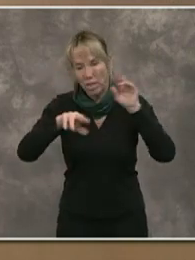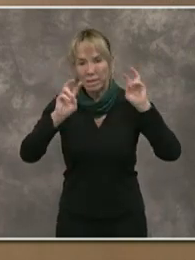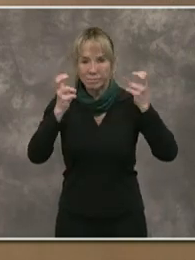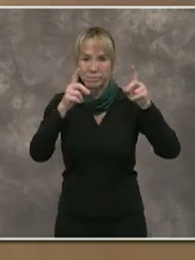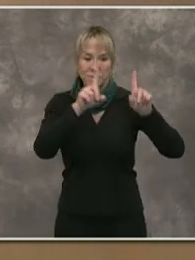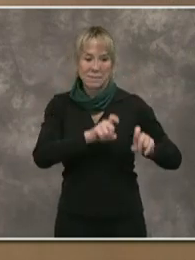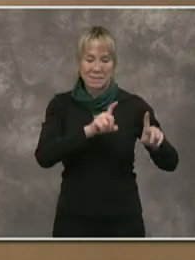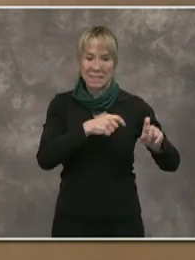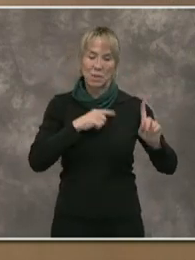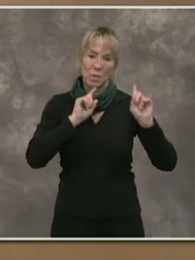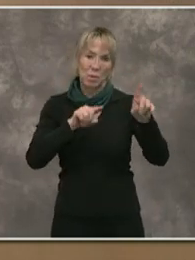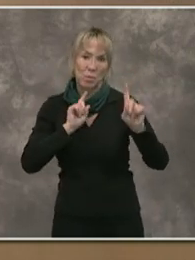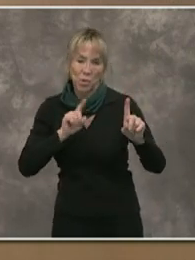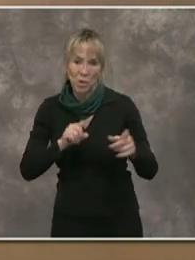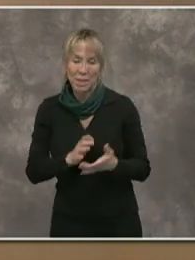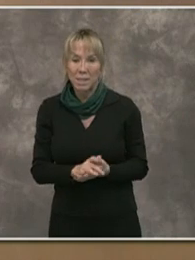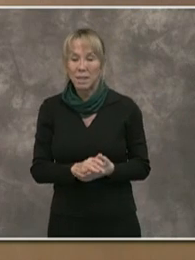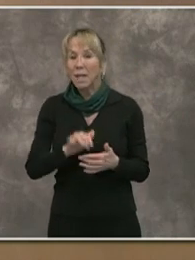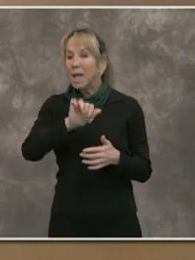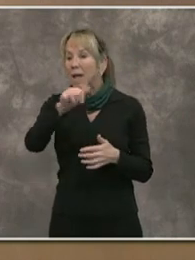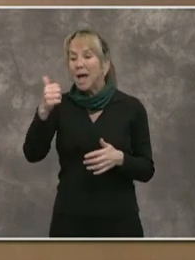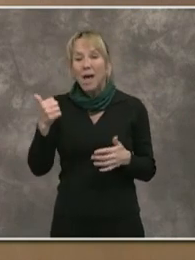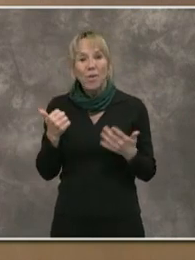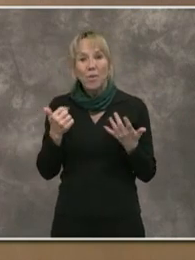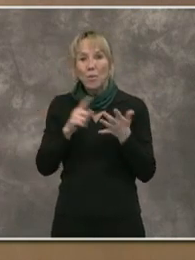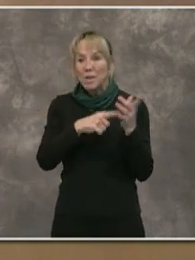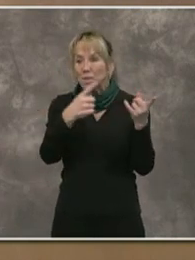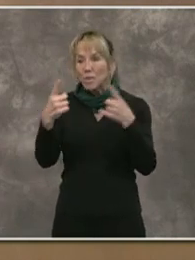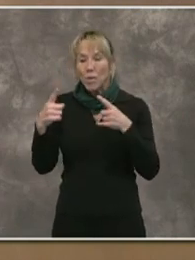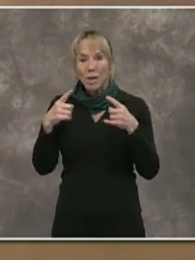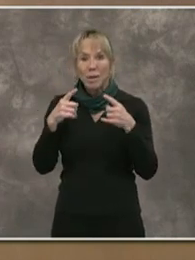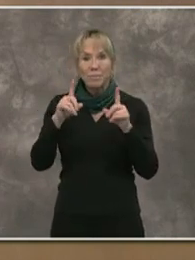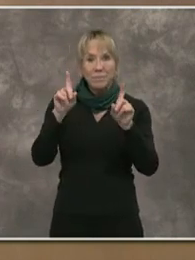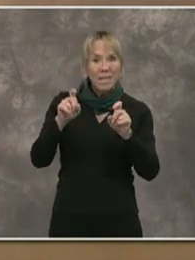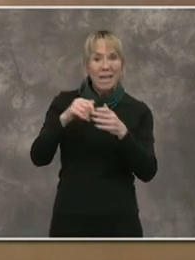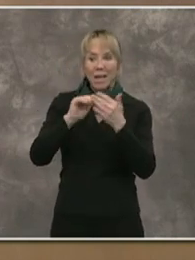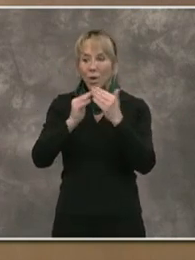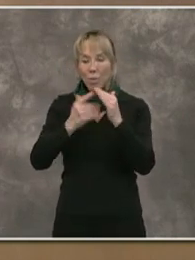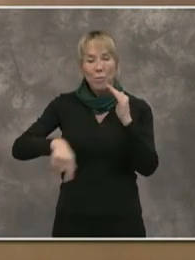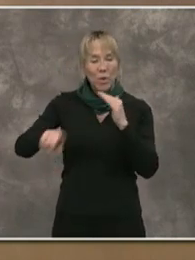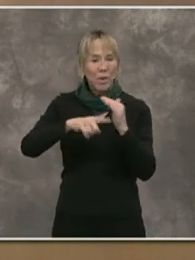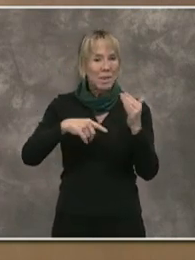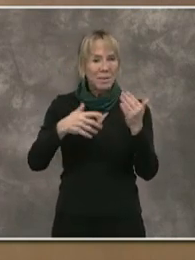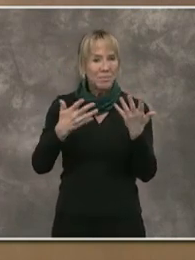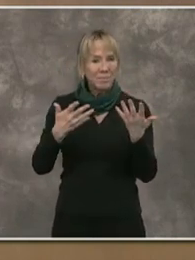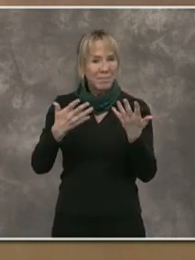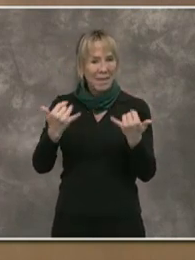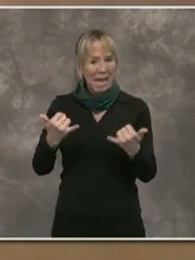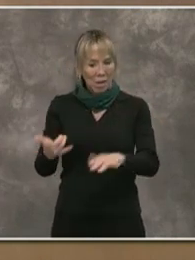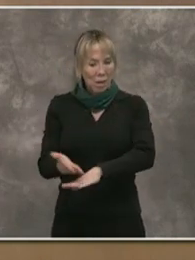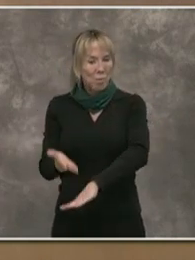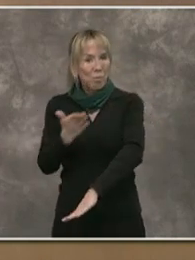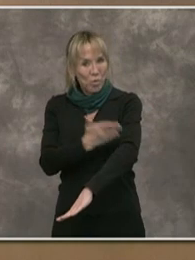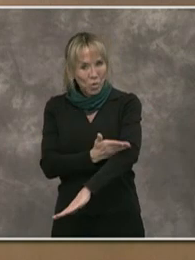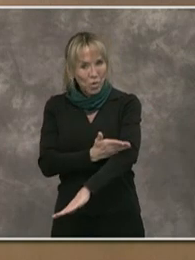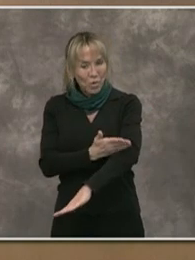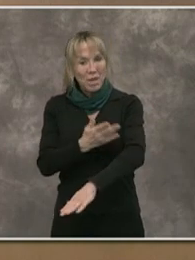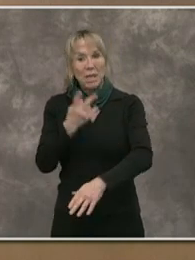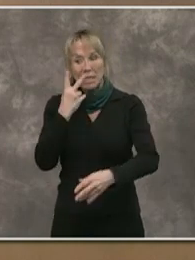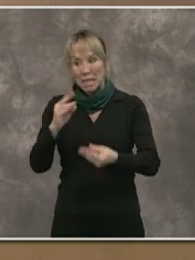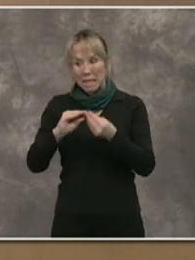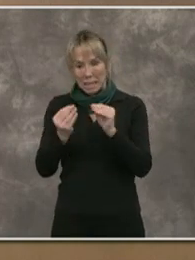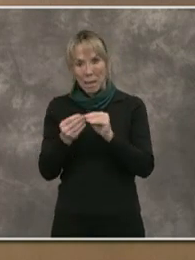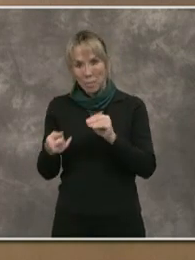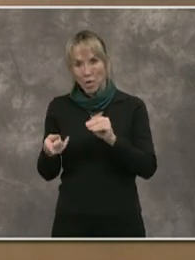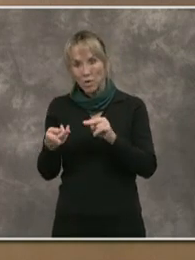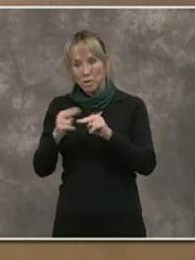occurring in the community. We don't know that number exactly. I do think that as testing has improved, that number is decreasing,